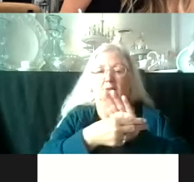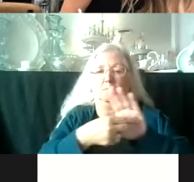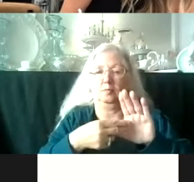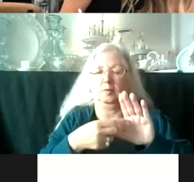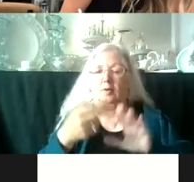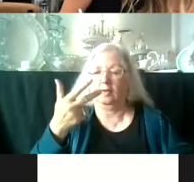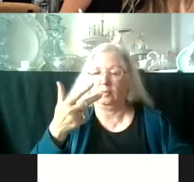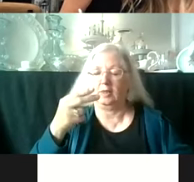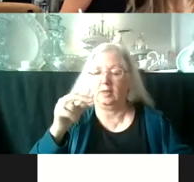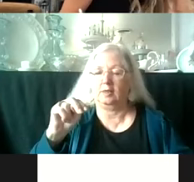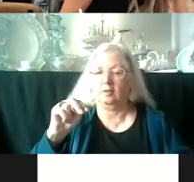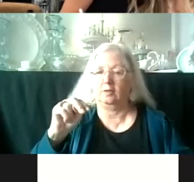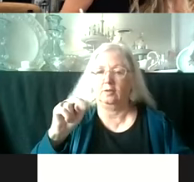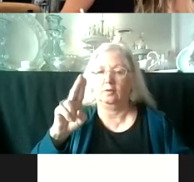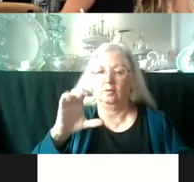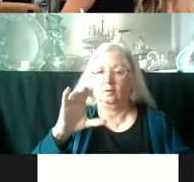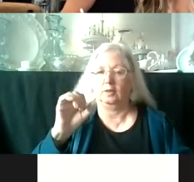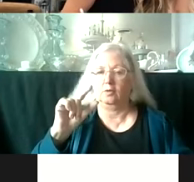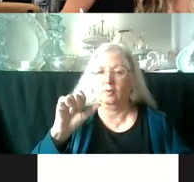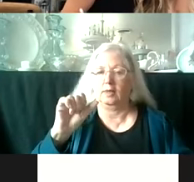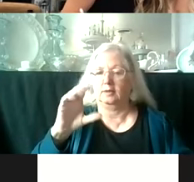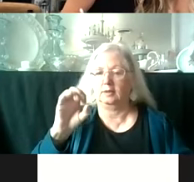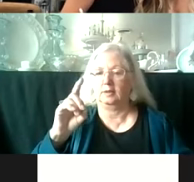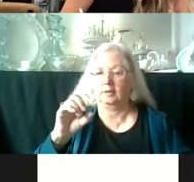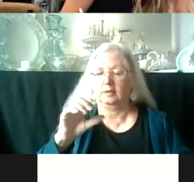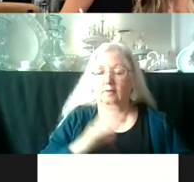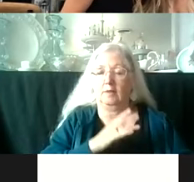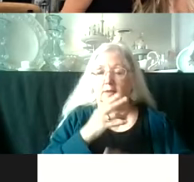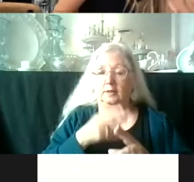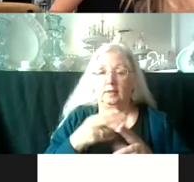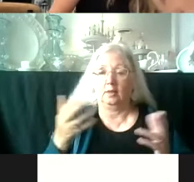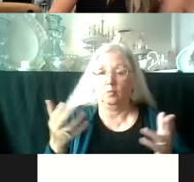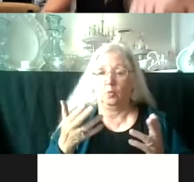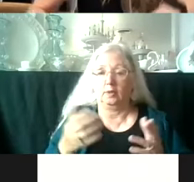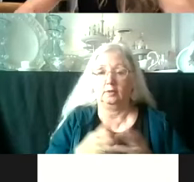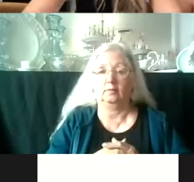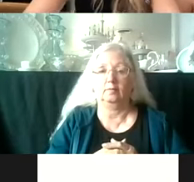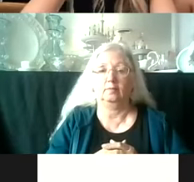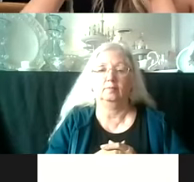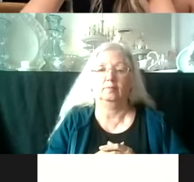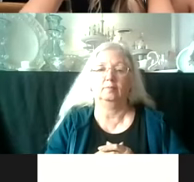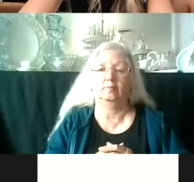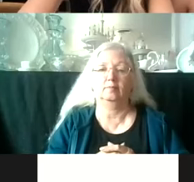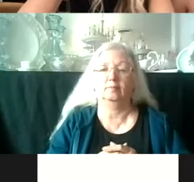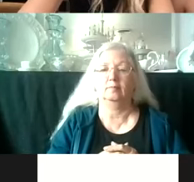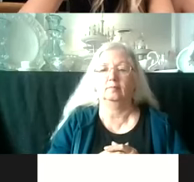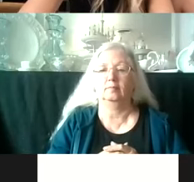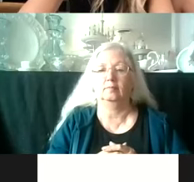3 nucleic acids, and that fancy name to the sequence of 3 amino acids